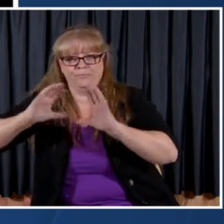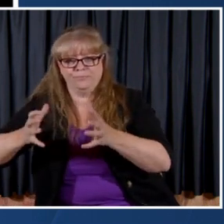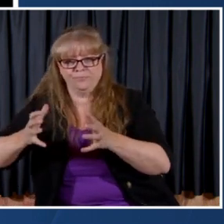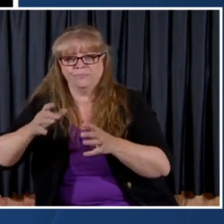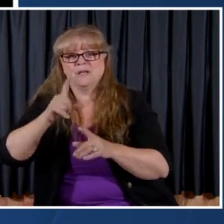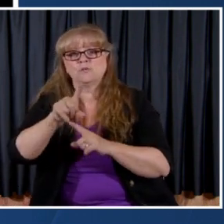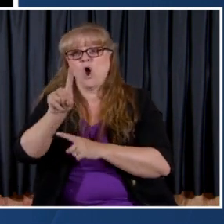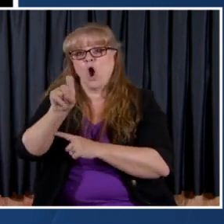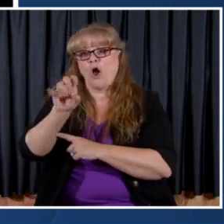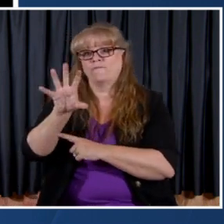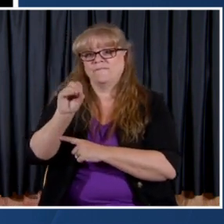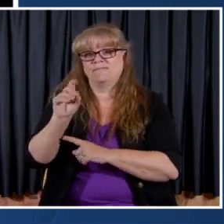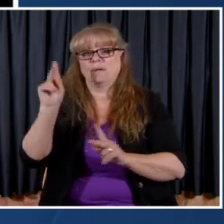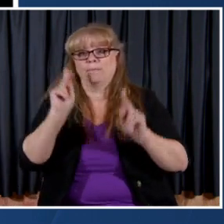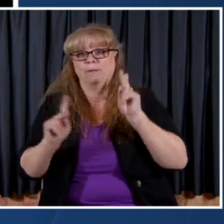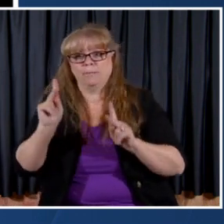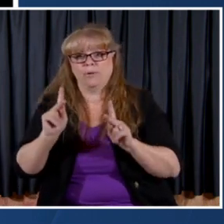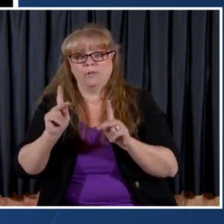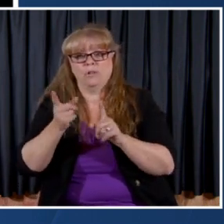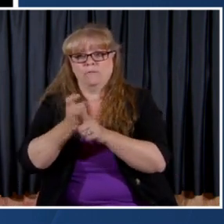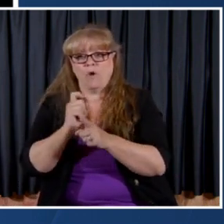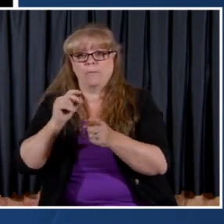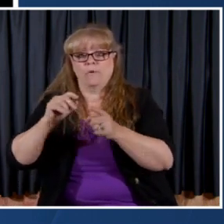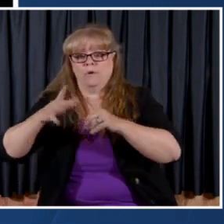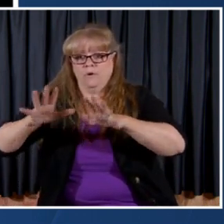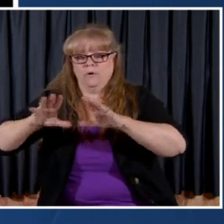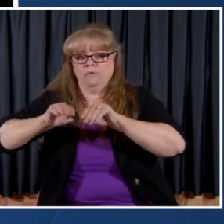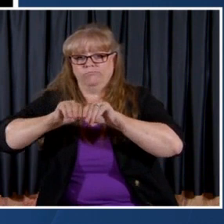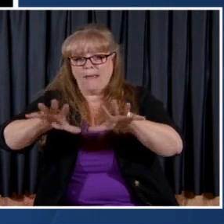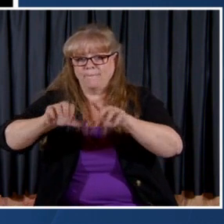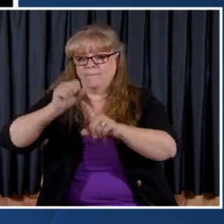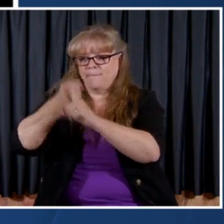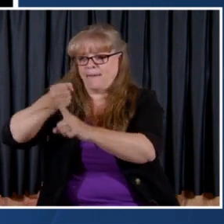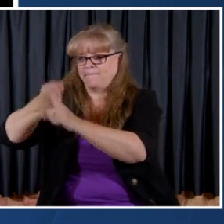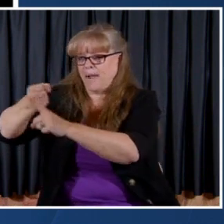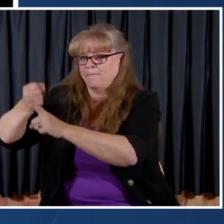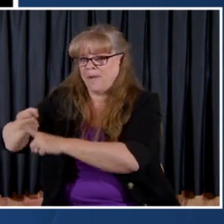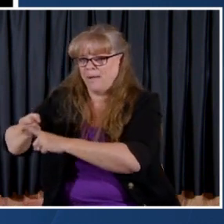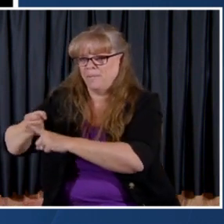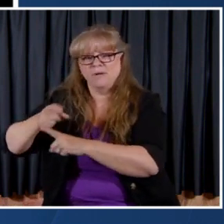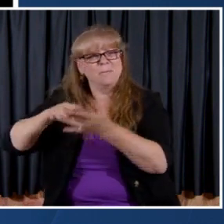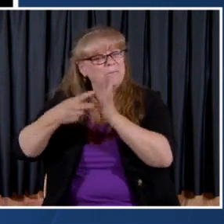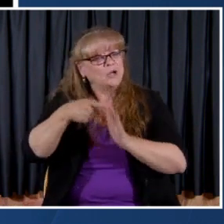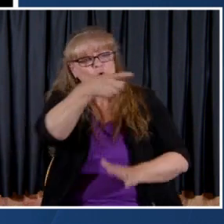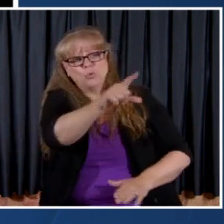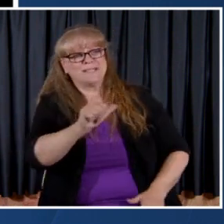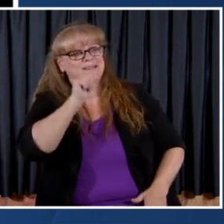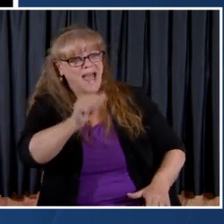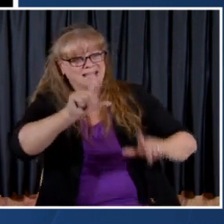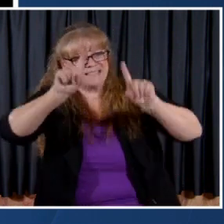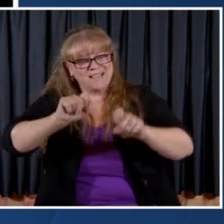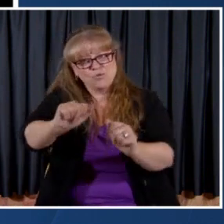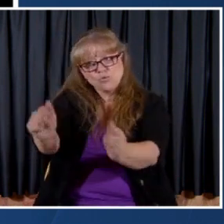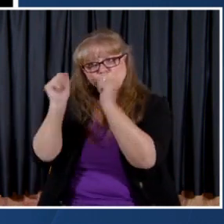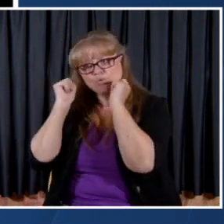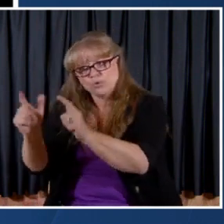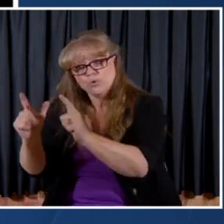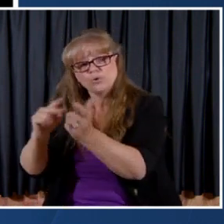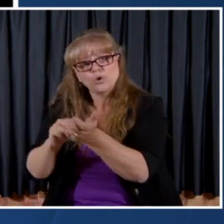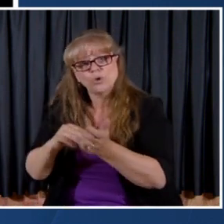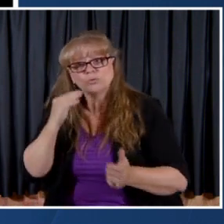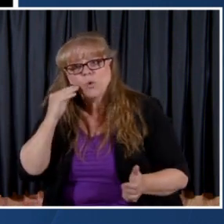all nursing home residents? And why is the state not testing every employee in nursing homes in the state every day?